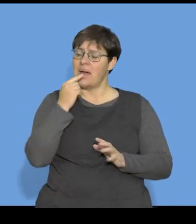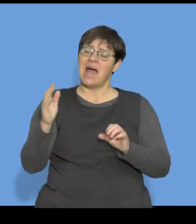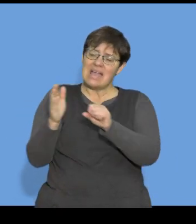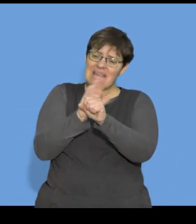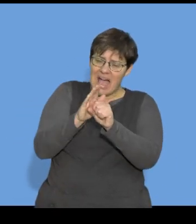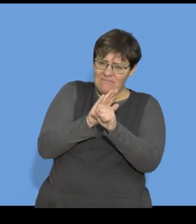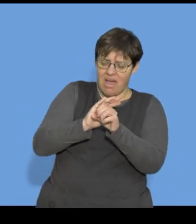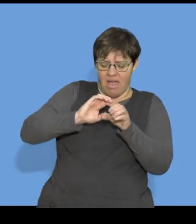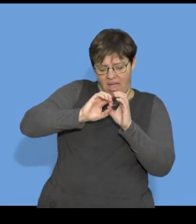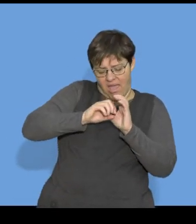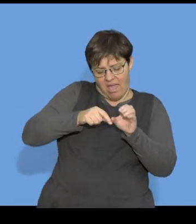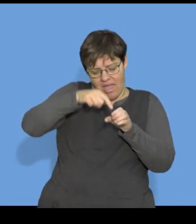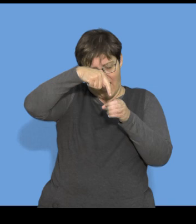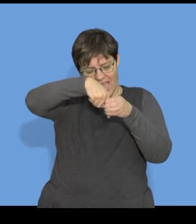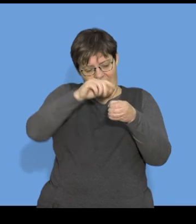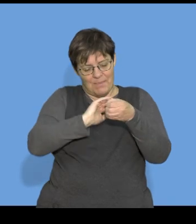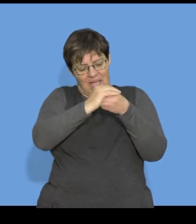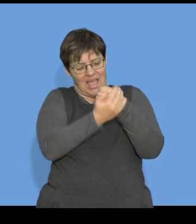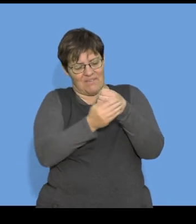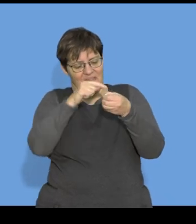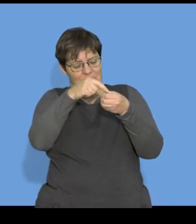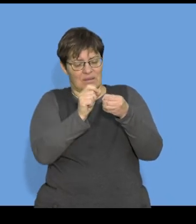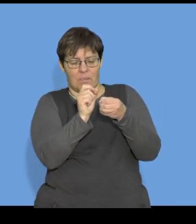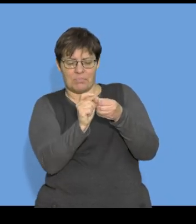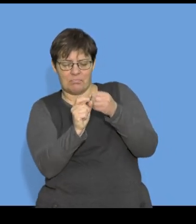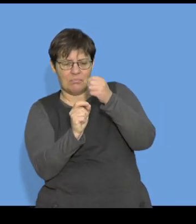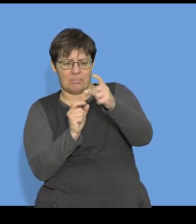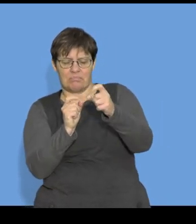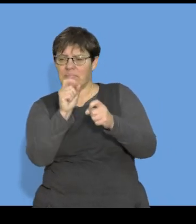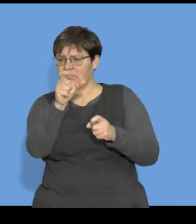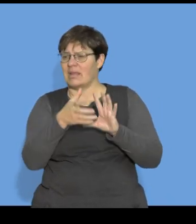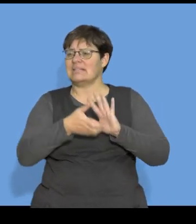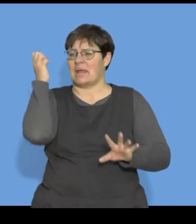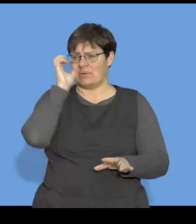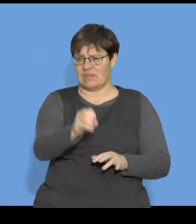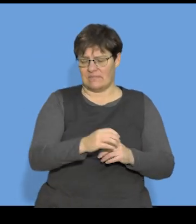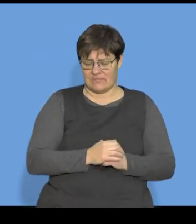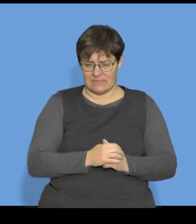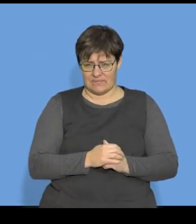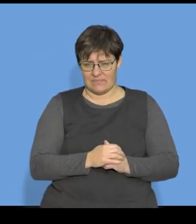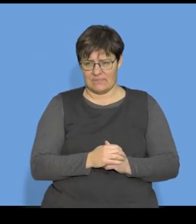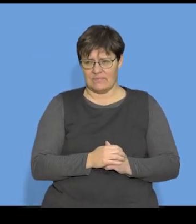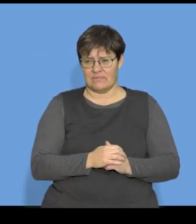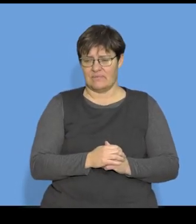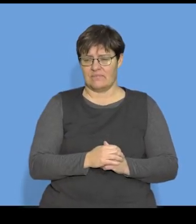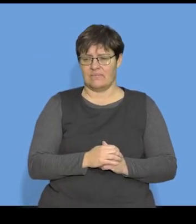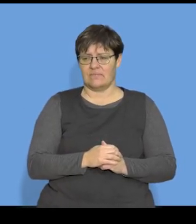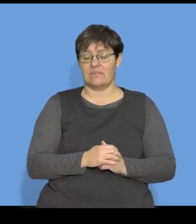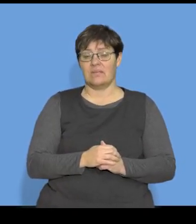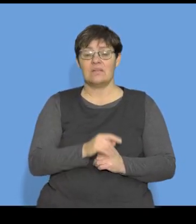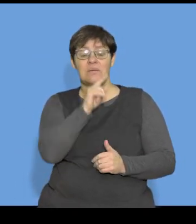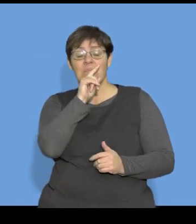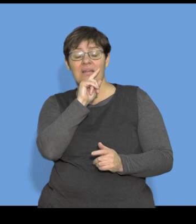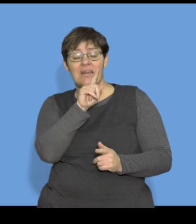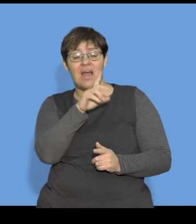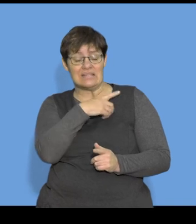to cover the axon. But you look at these spaces, it means myelin sheath has been damaged. So